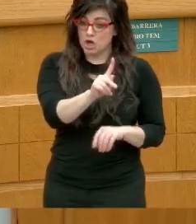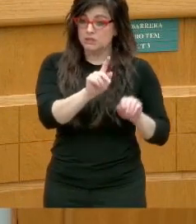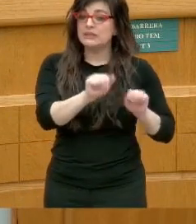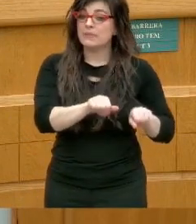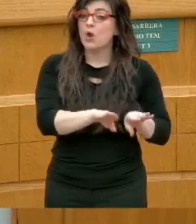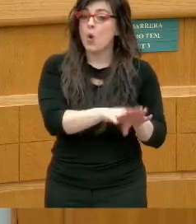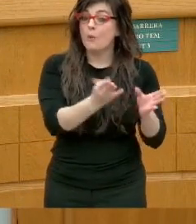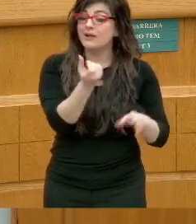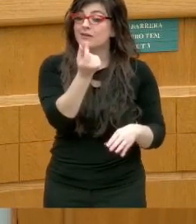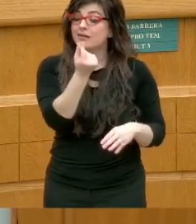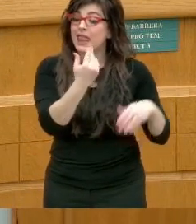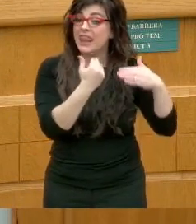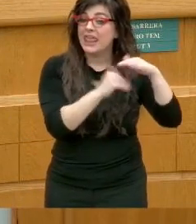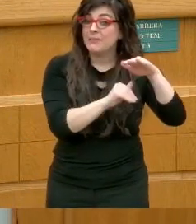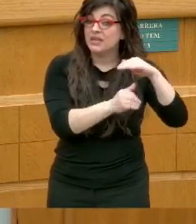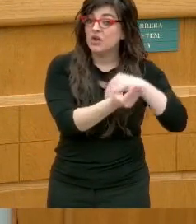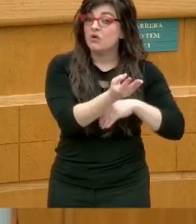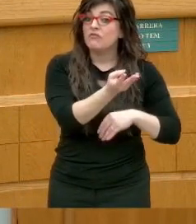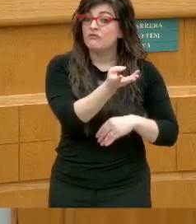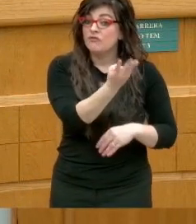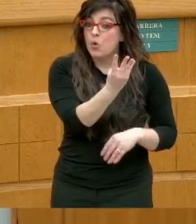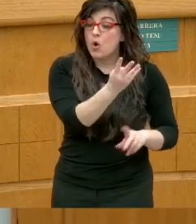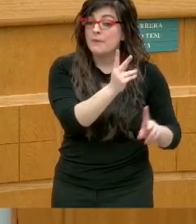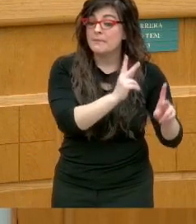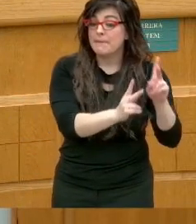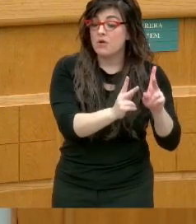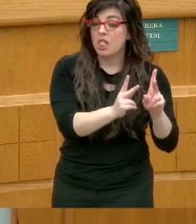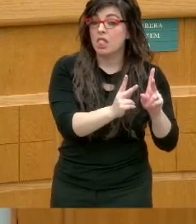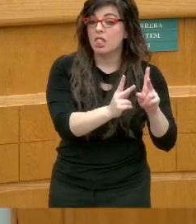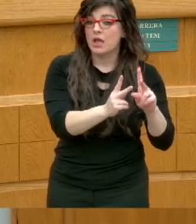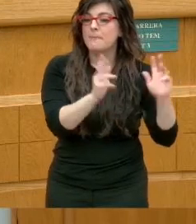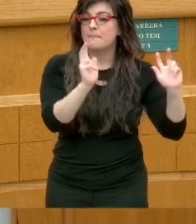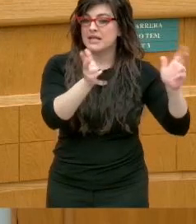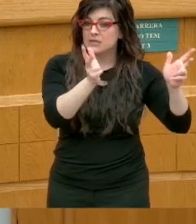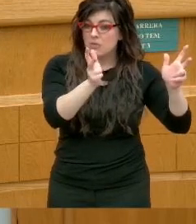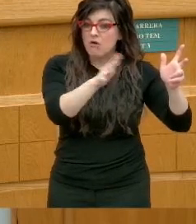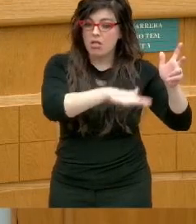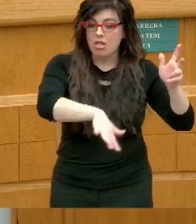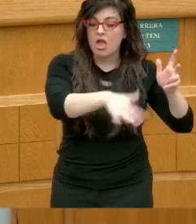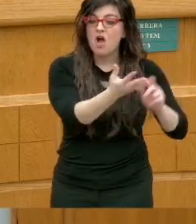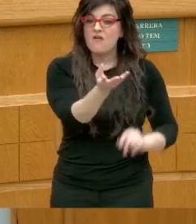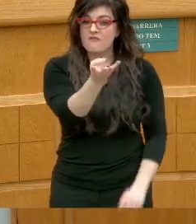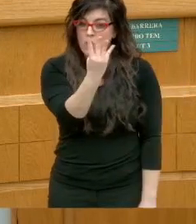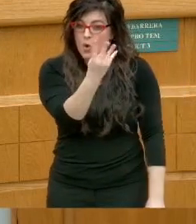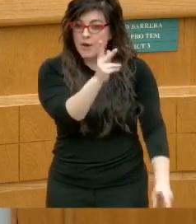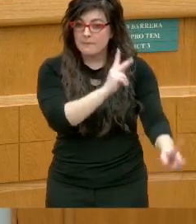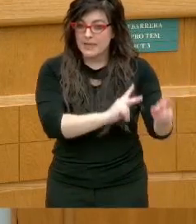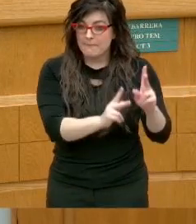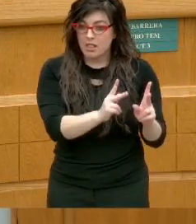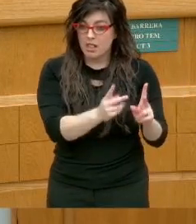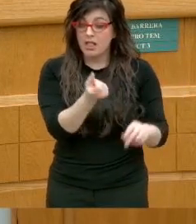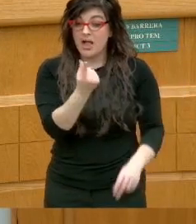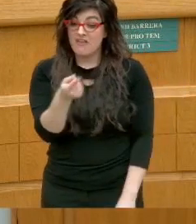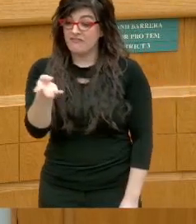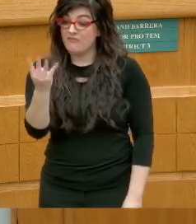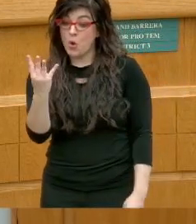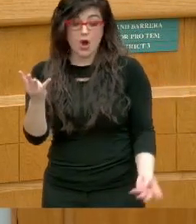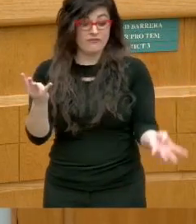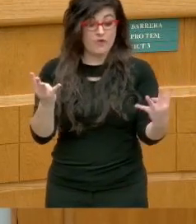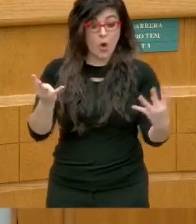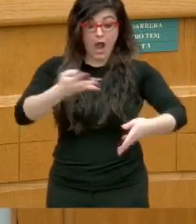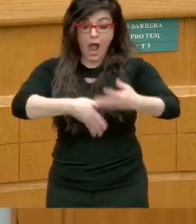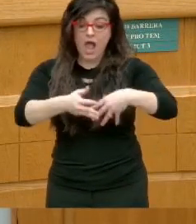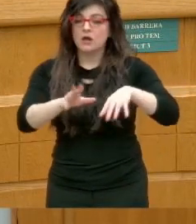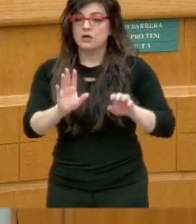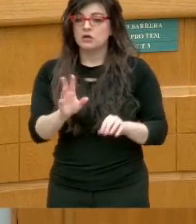time. So there is no 7-on-7. It's going to have to be 4. And that'll be 2-on-2, not 4